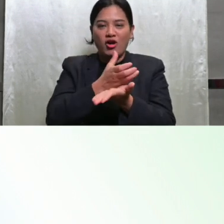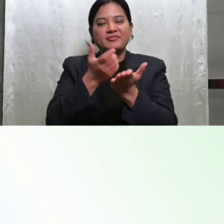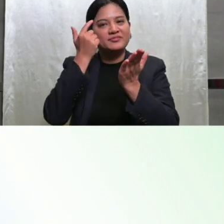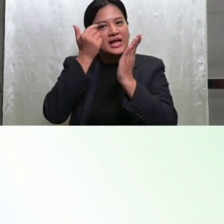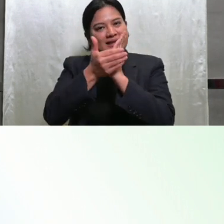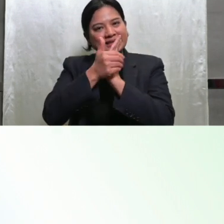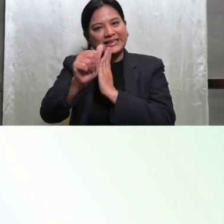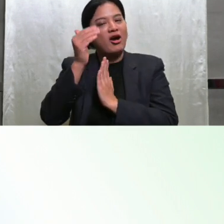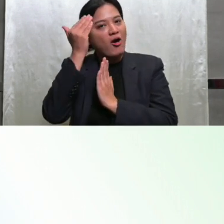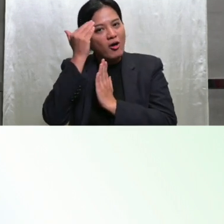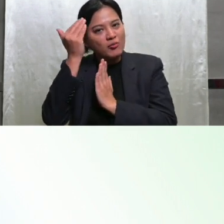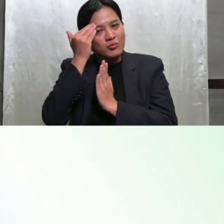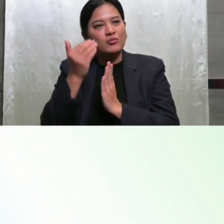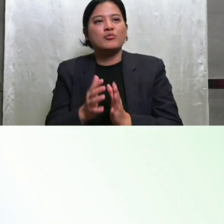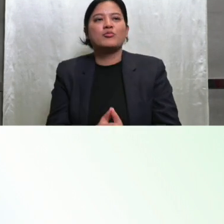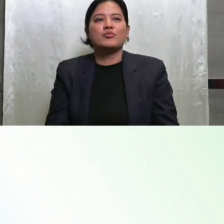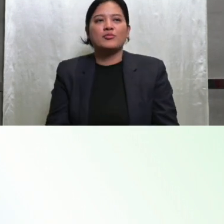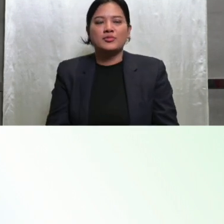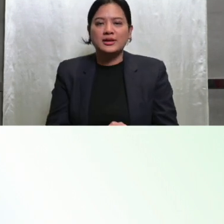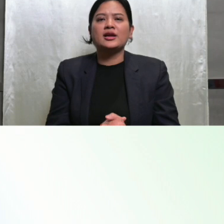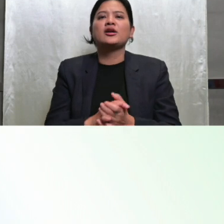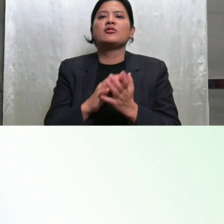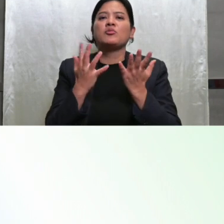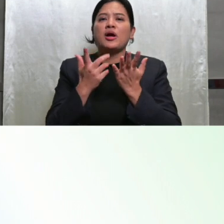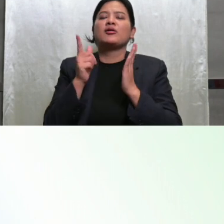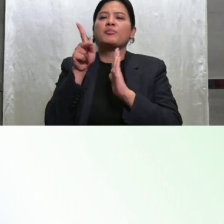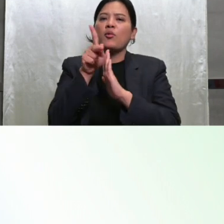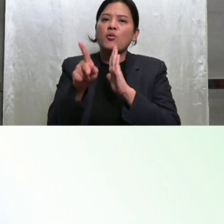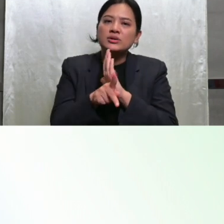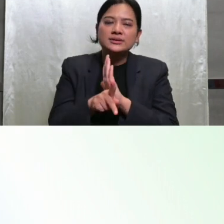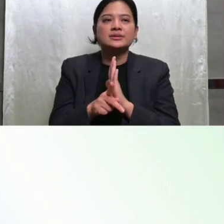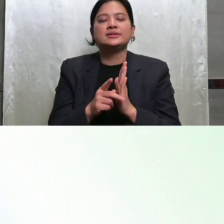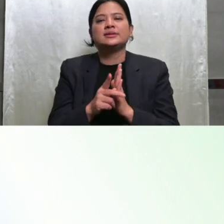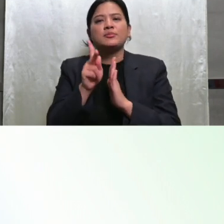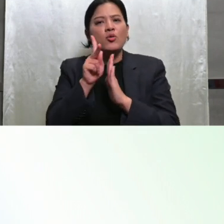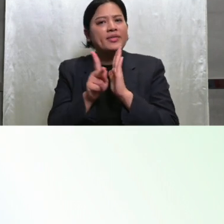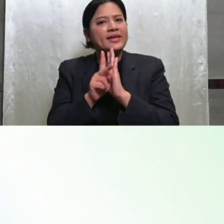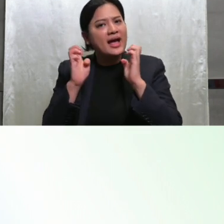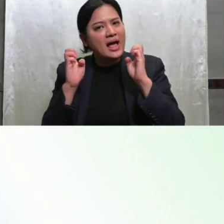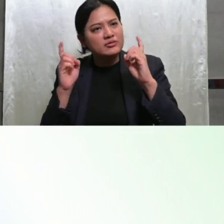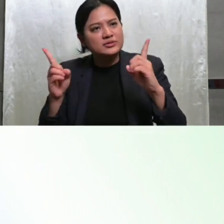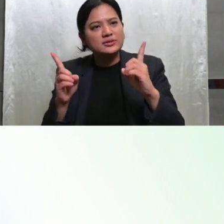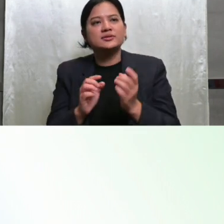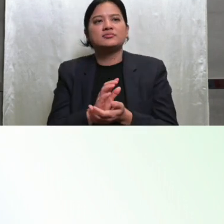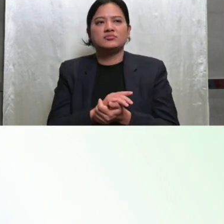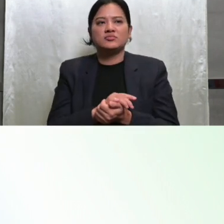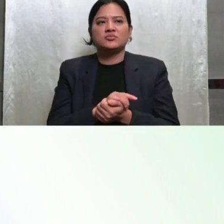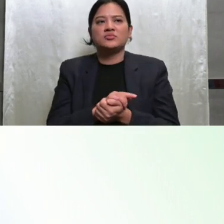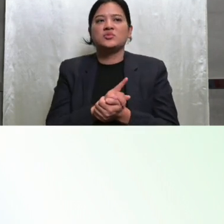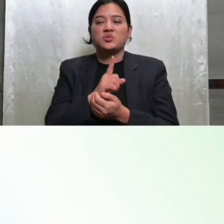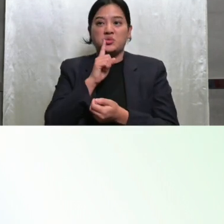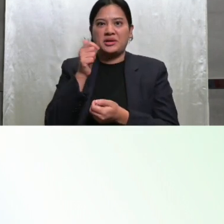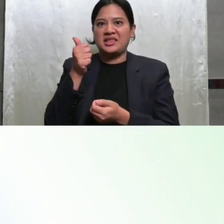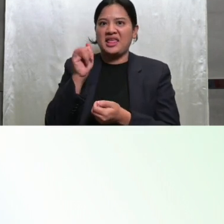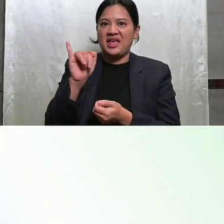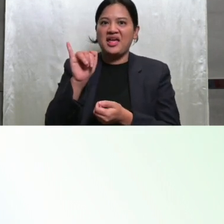for that matter. So it gets deeper, as you go into the platform. We have a set of